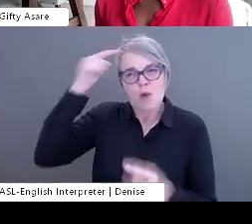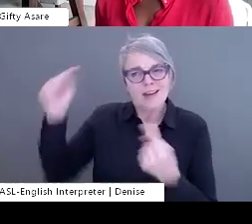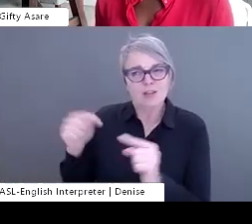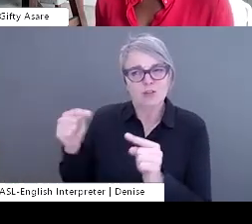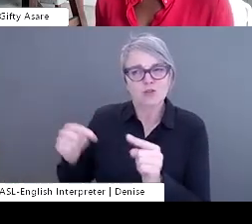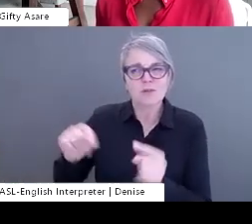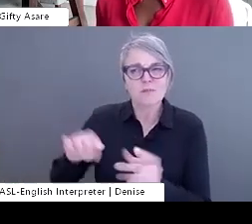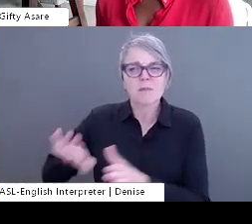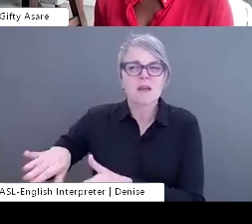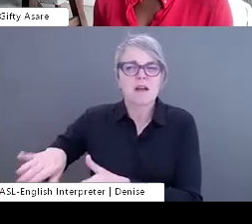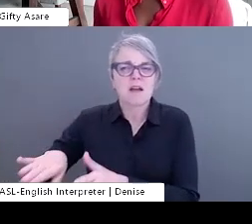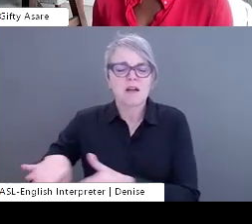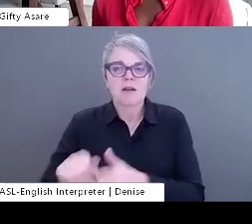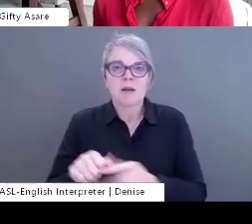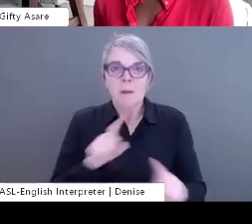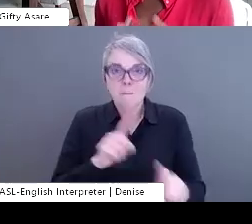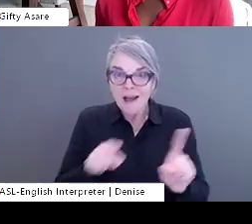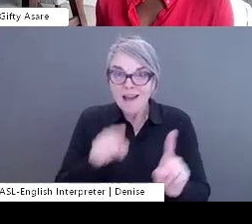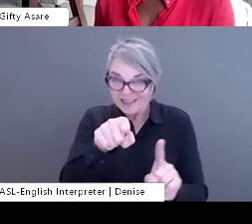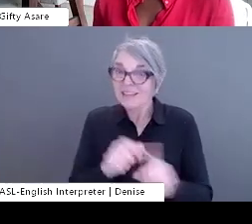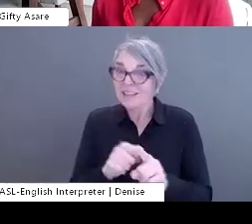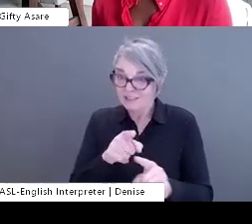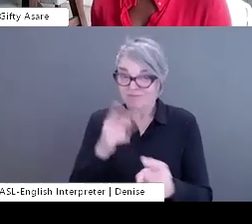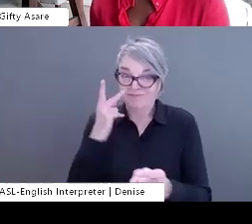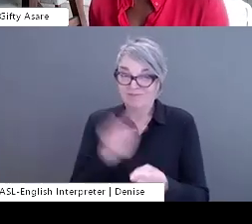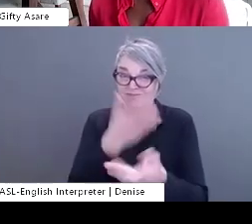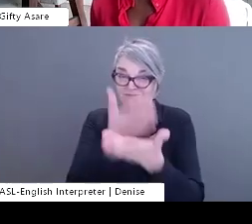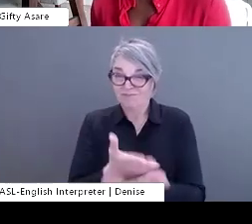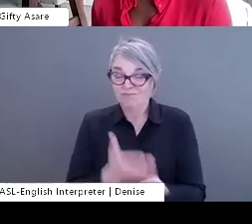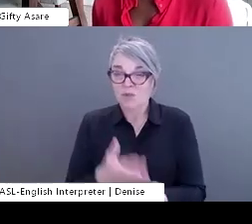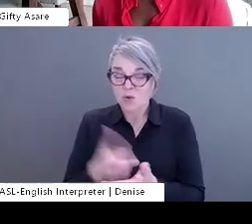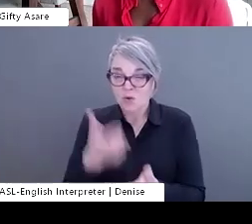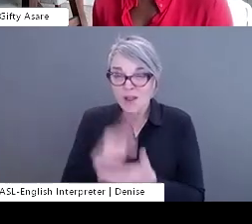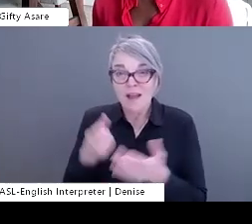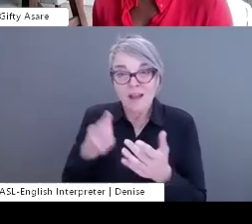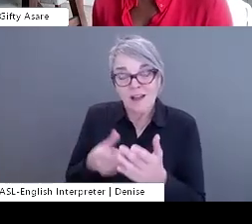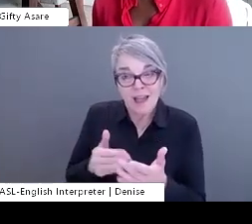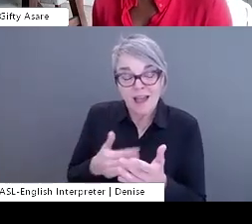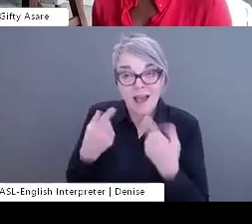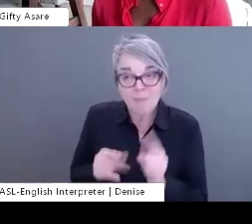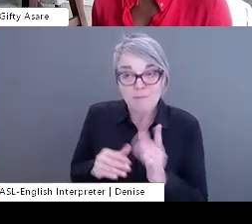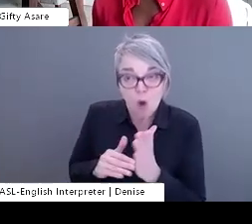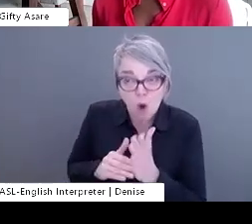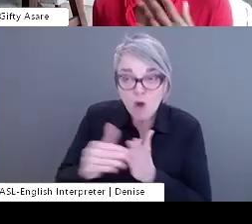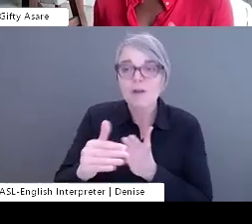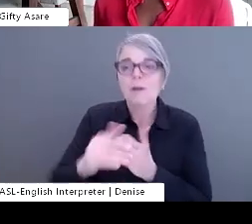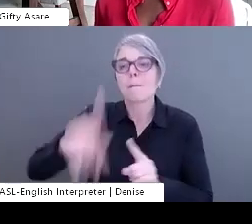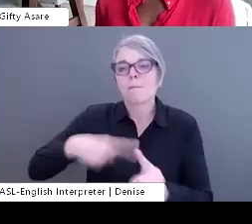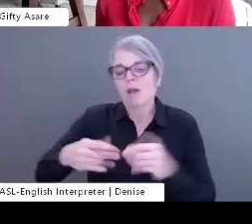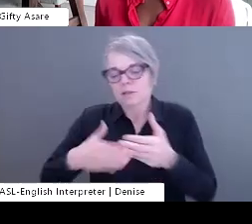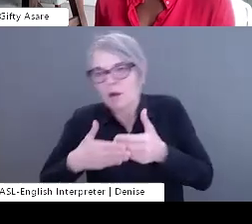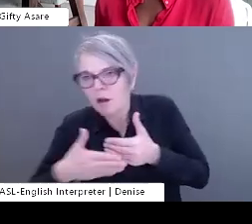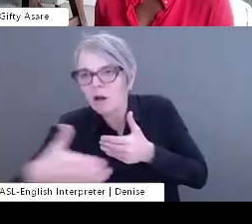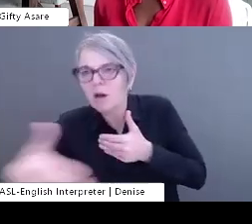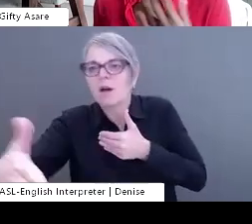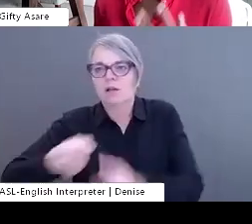the frequency, but also the ramifications that it has long term, we definitely note how important it is to kind of take a deeper